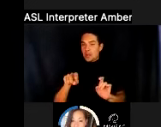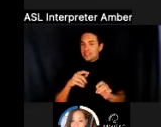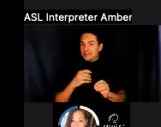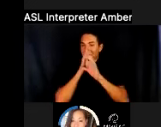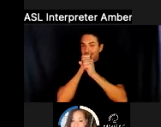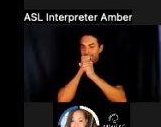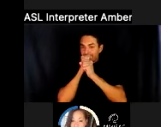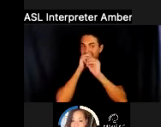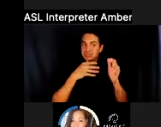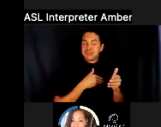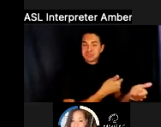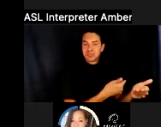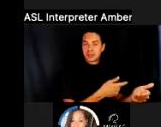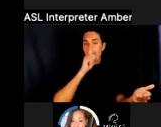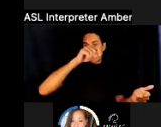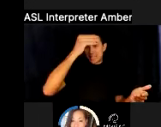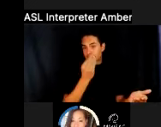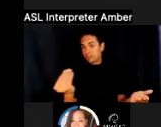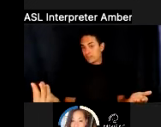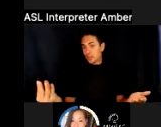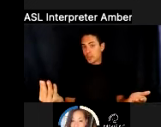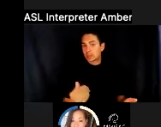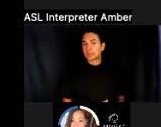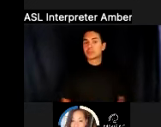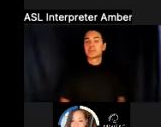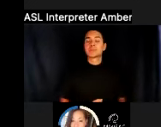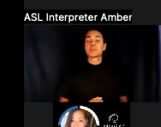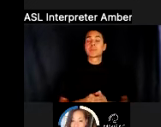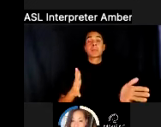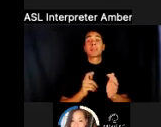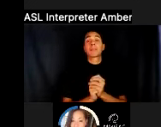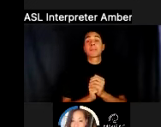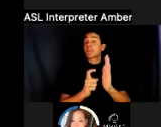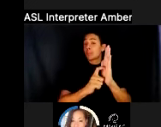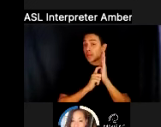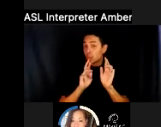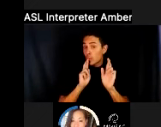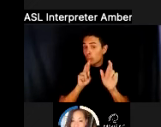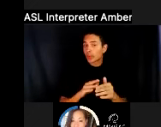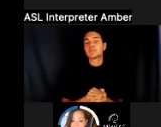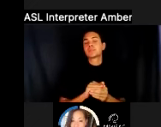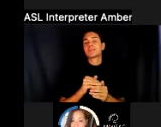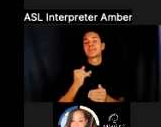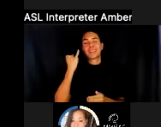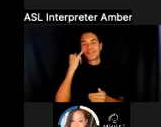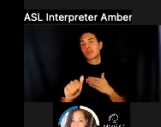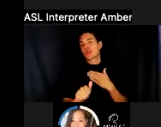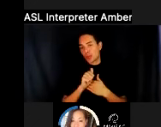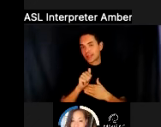then again, the mandated reporter and the threat of harm to self or others.